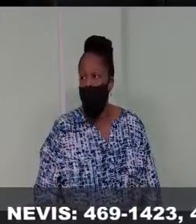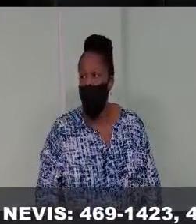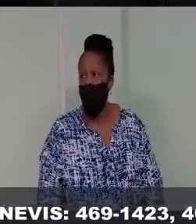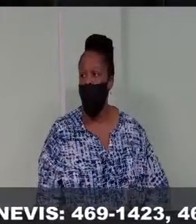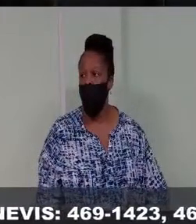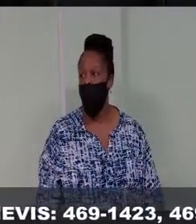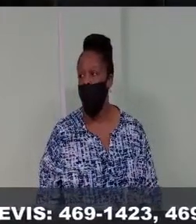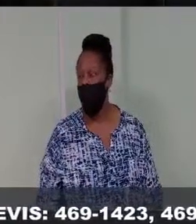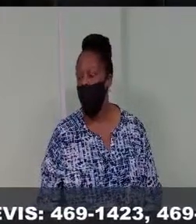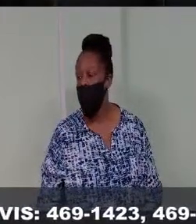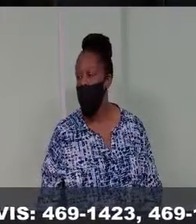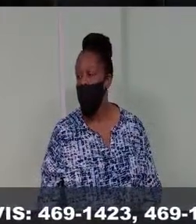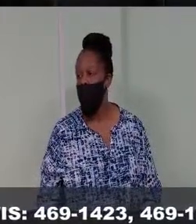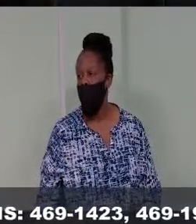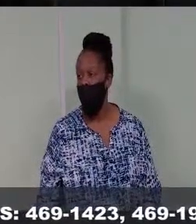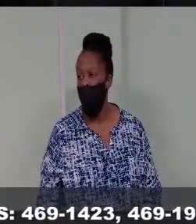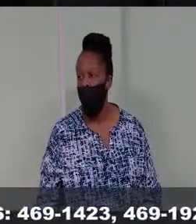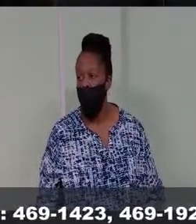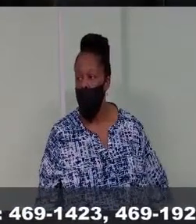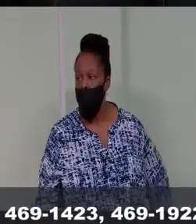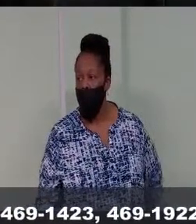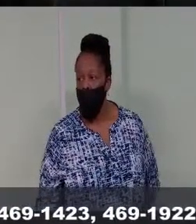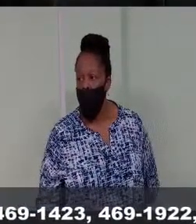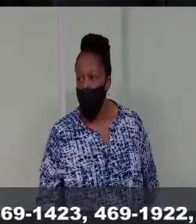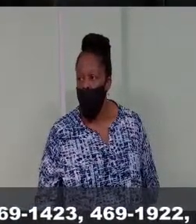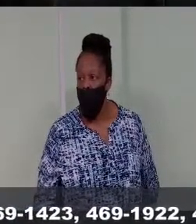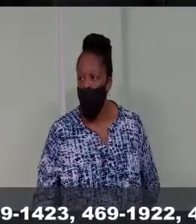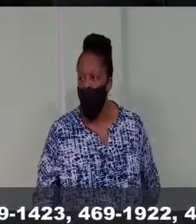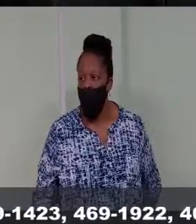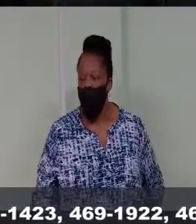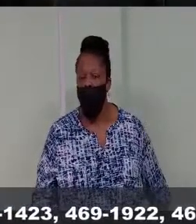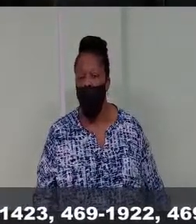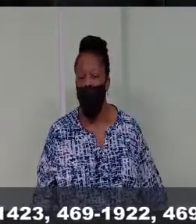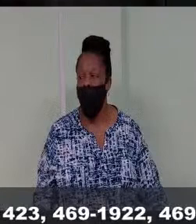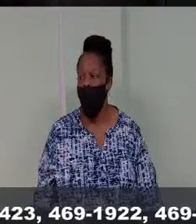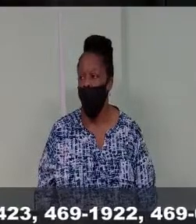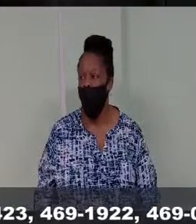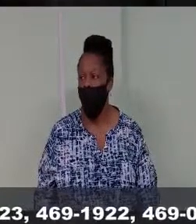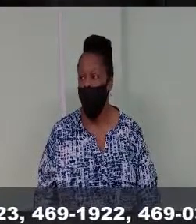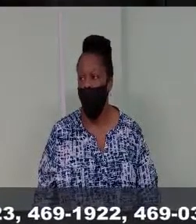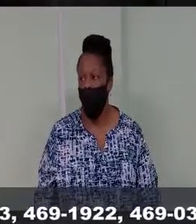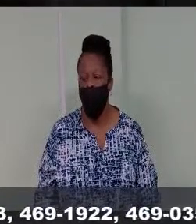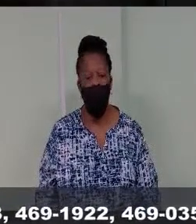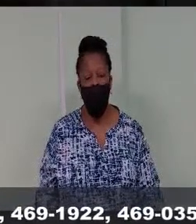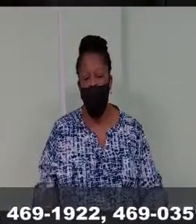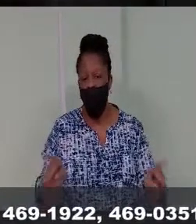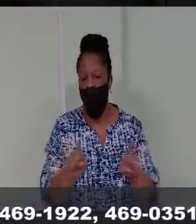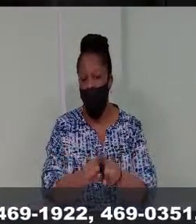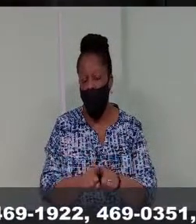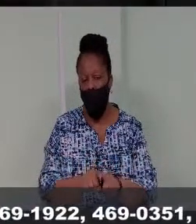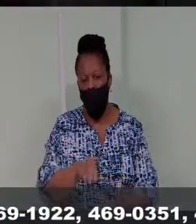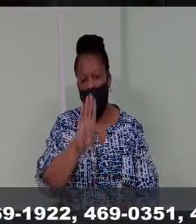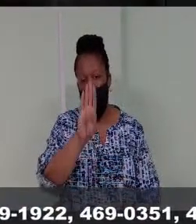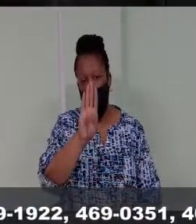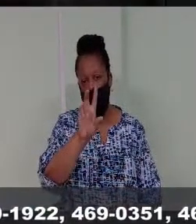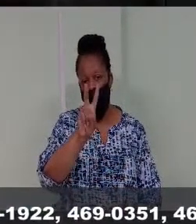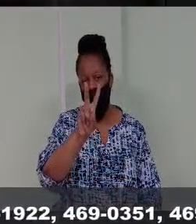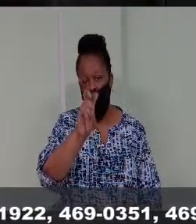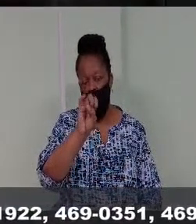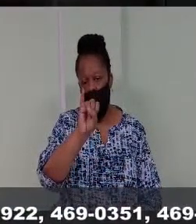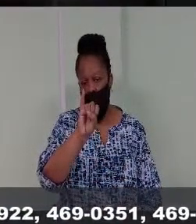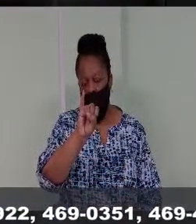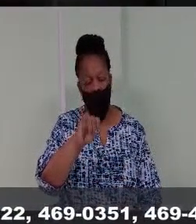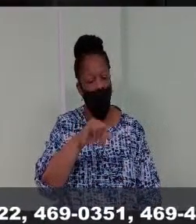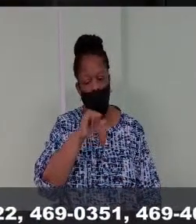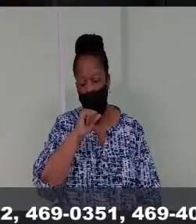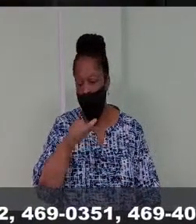them from being, included in this. And by extension, the British Virgin Islands is not included